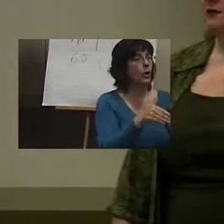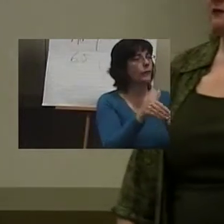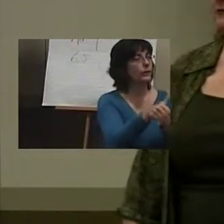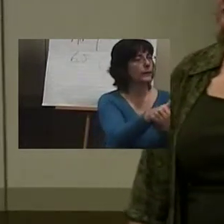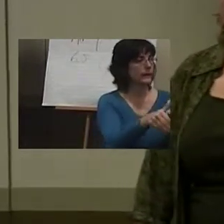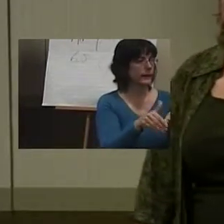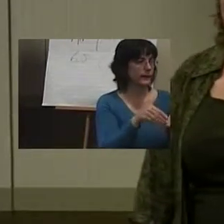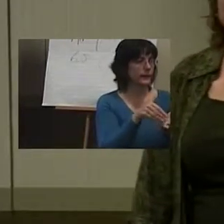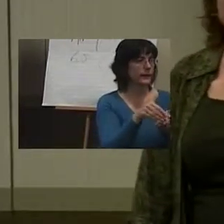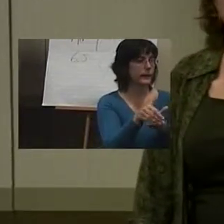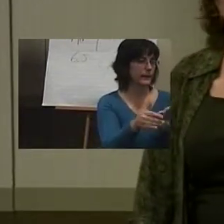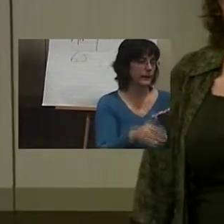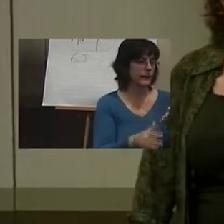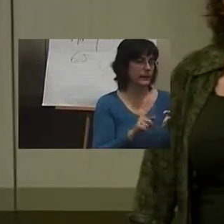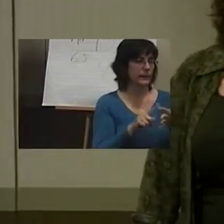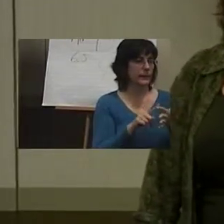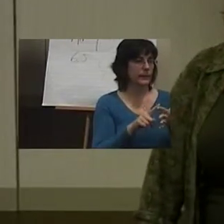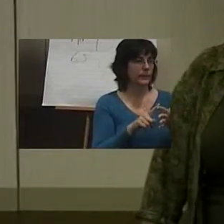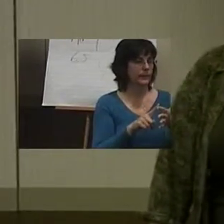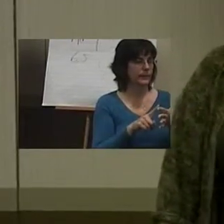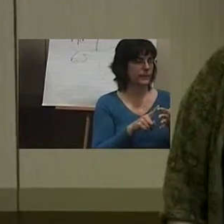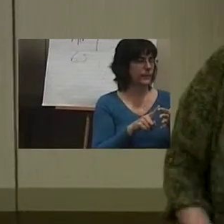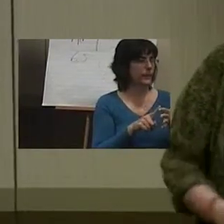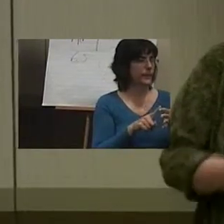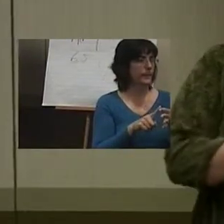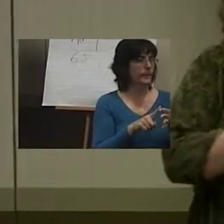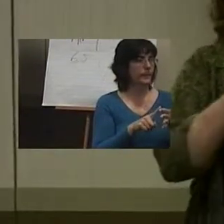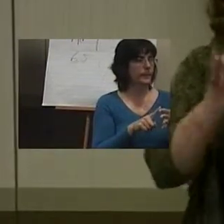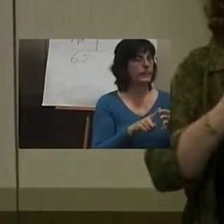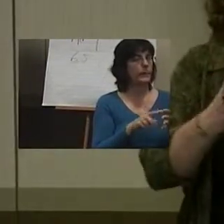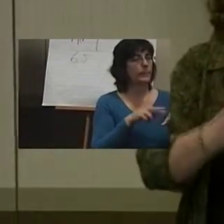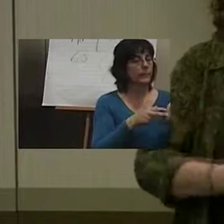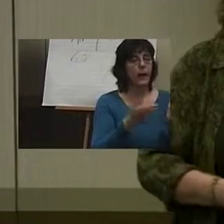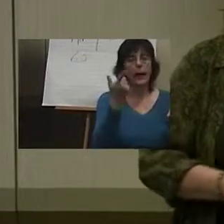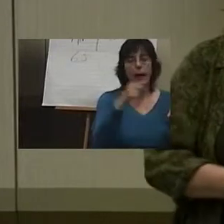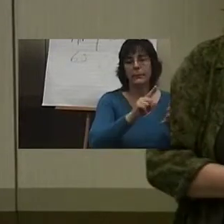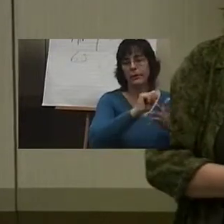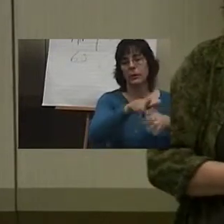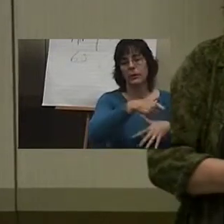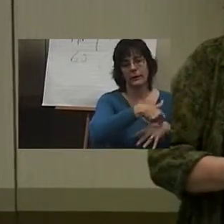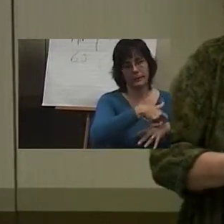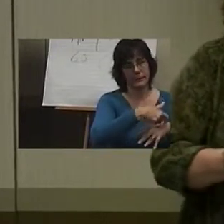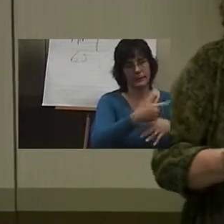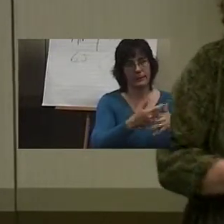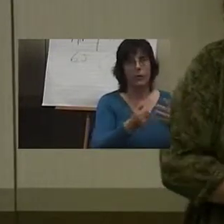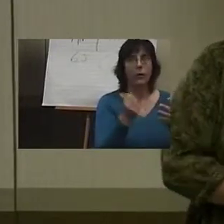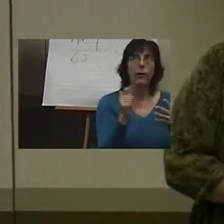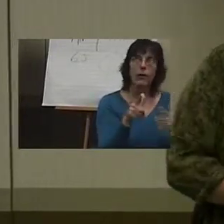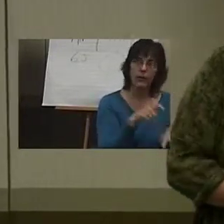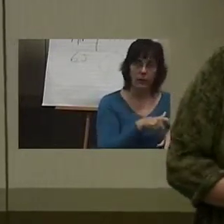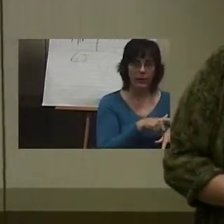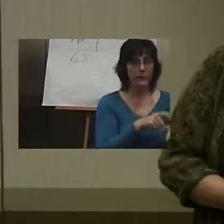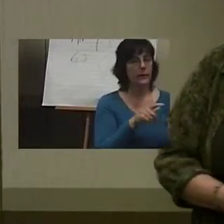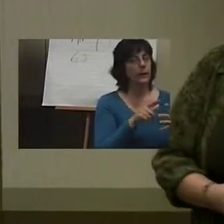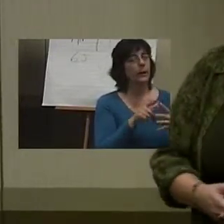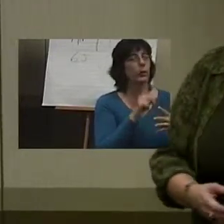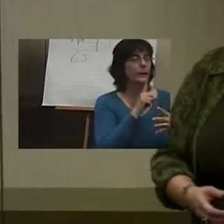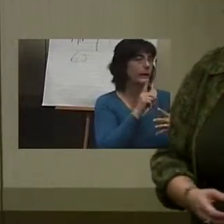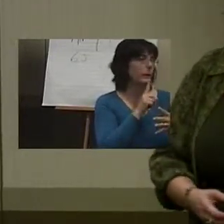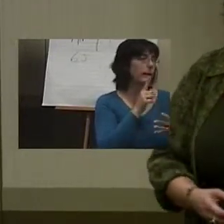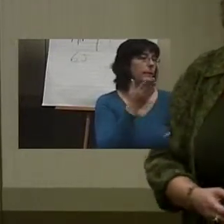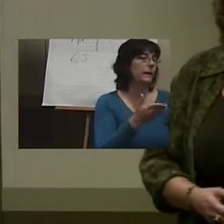frequency. Okay? So it's happening all the time. Well, maybe it's happening